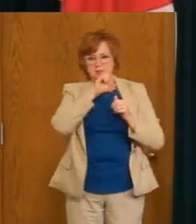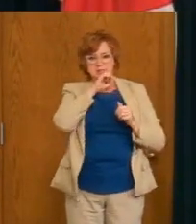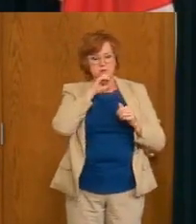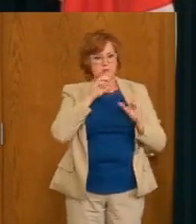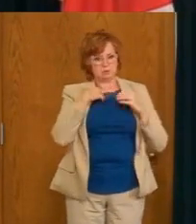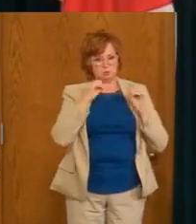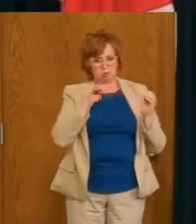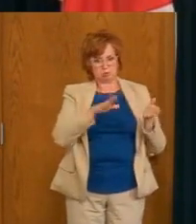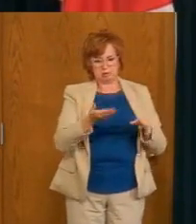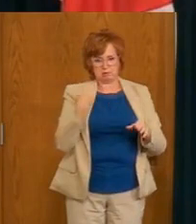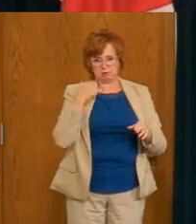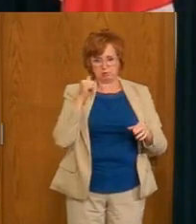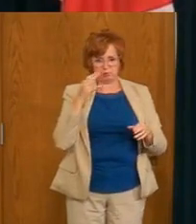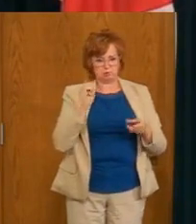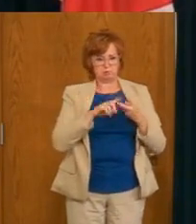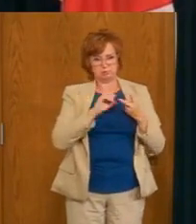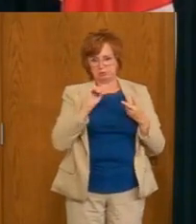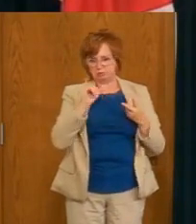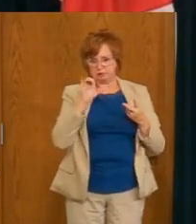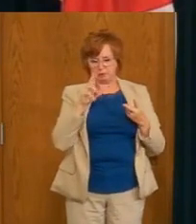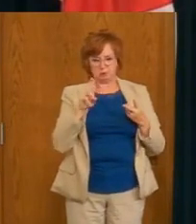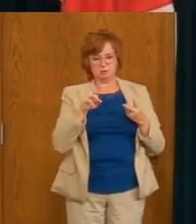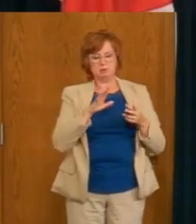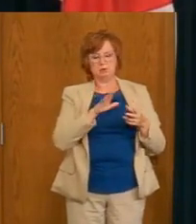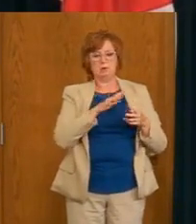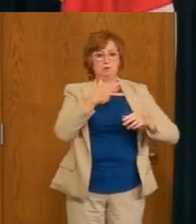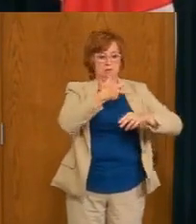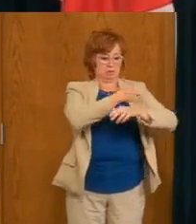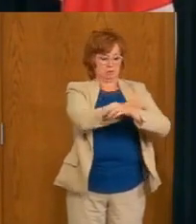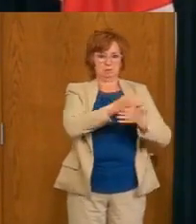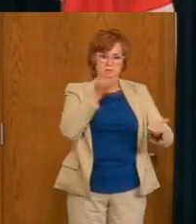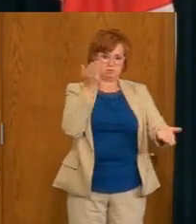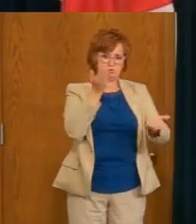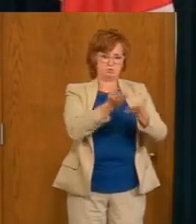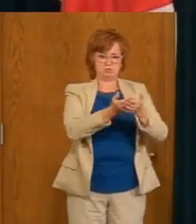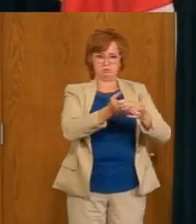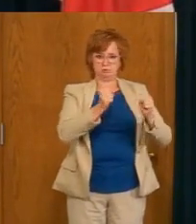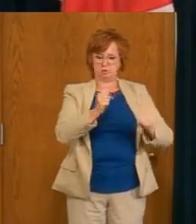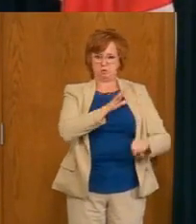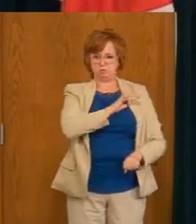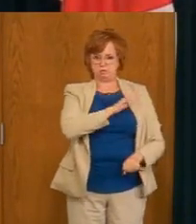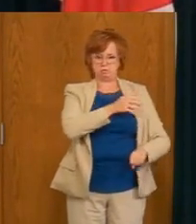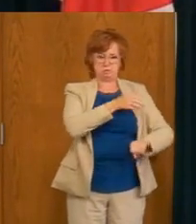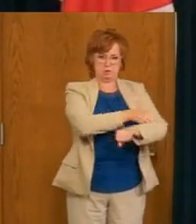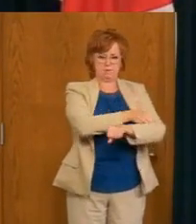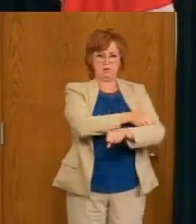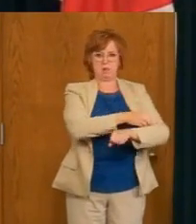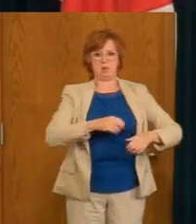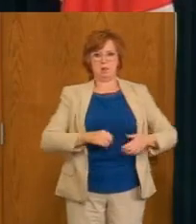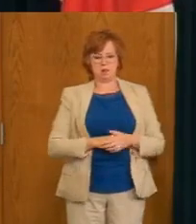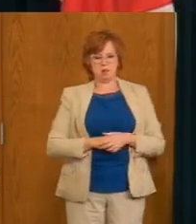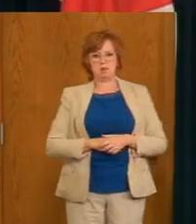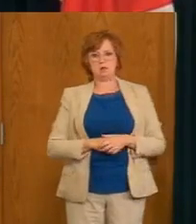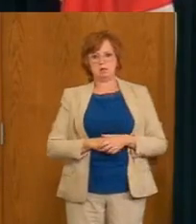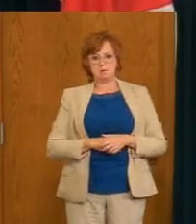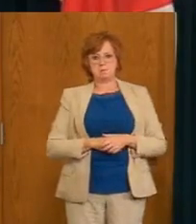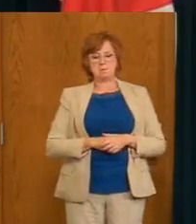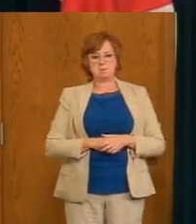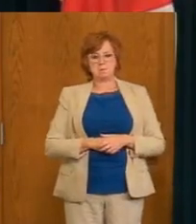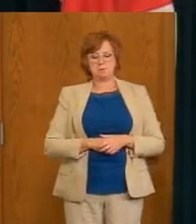about 30%, 29% of the people in Saskatchewan that are not vaccinated. When we look at our June numbers, they're responsible for 80% of our